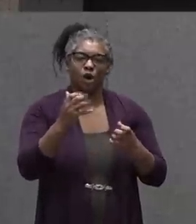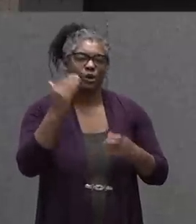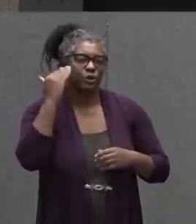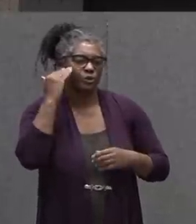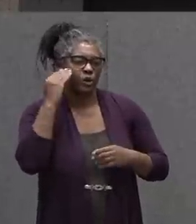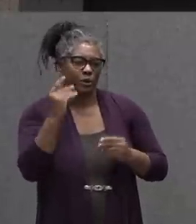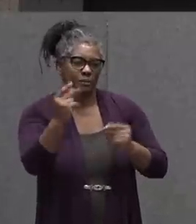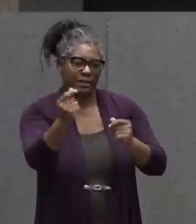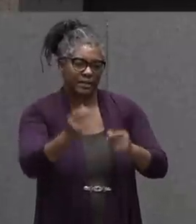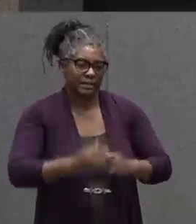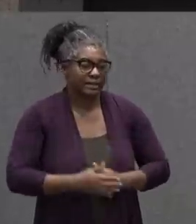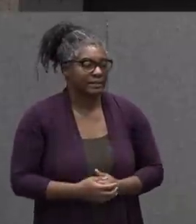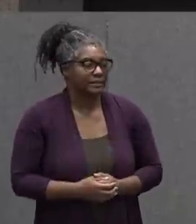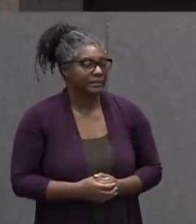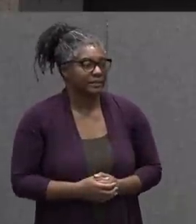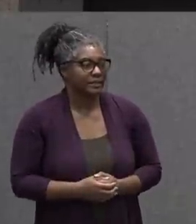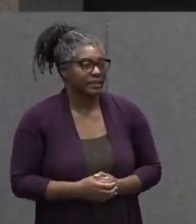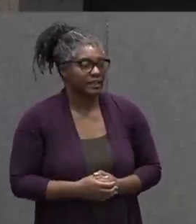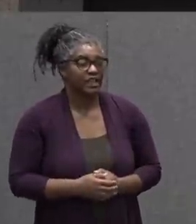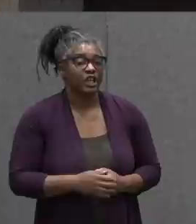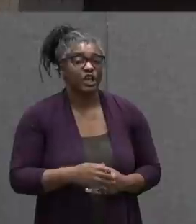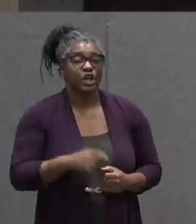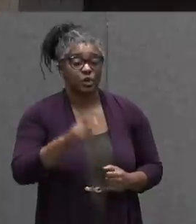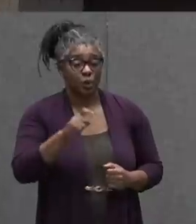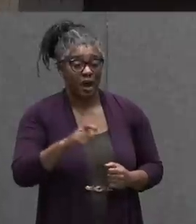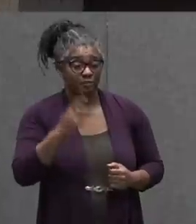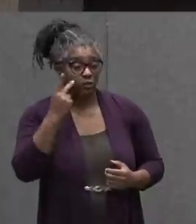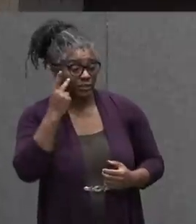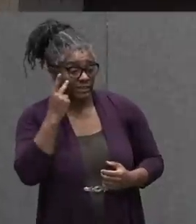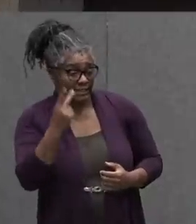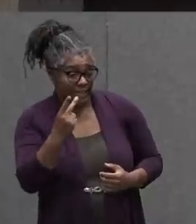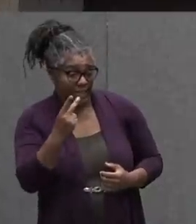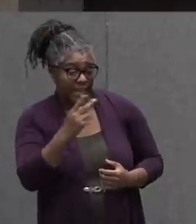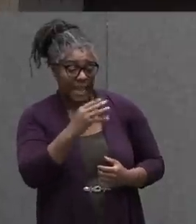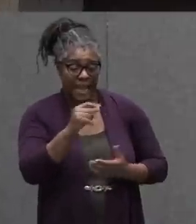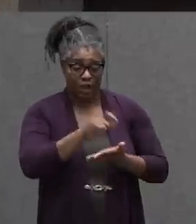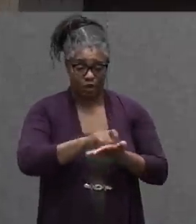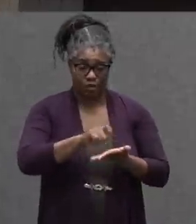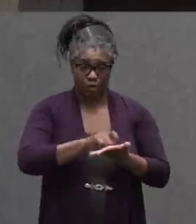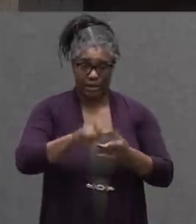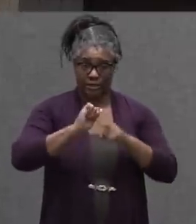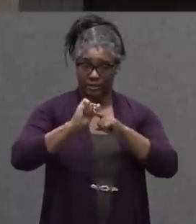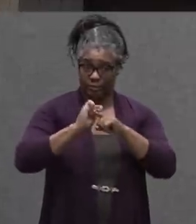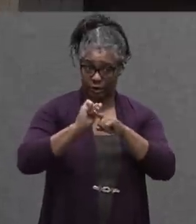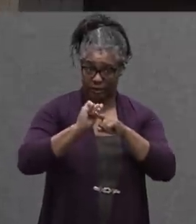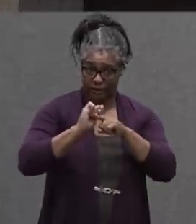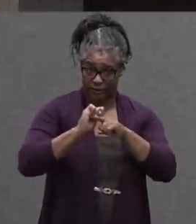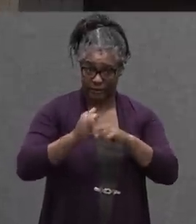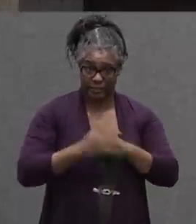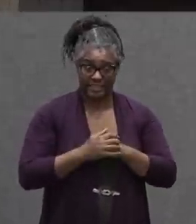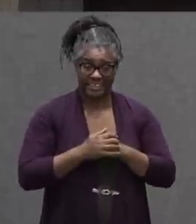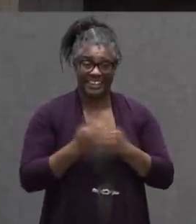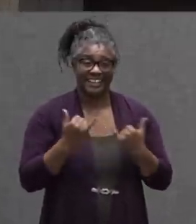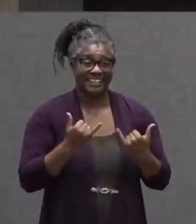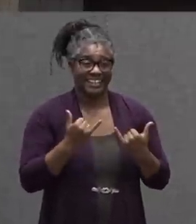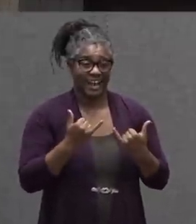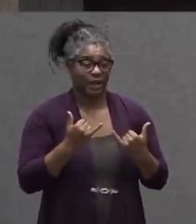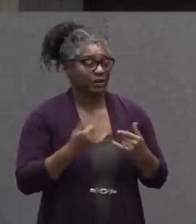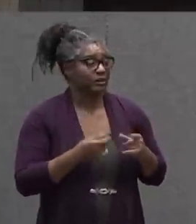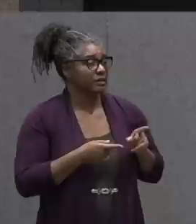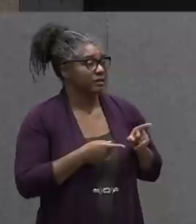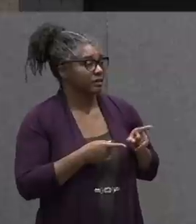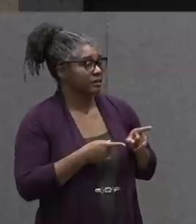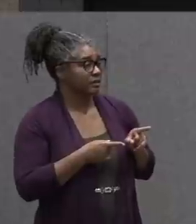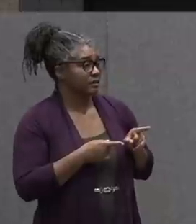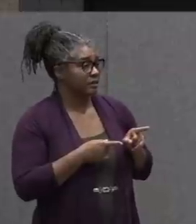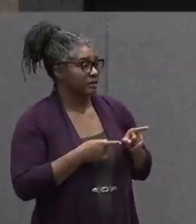lot. You have to see them, and you have to practice writing them. So let's go through our sight word routine. First, we're